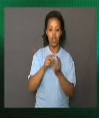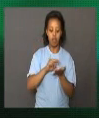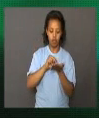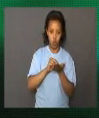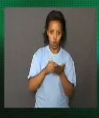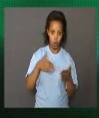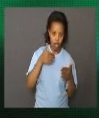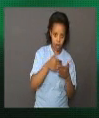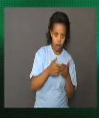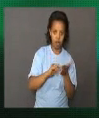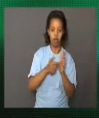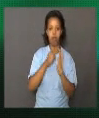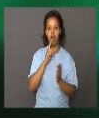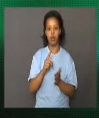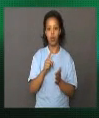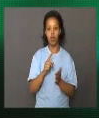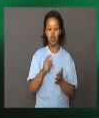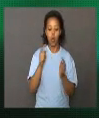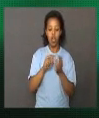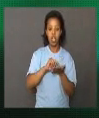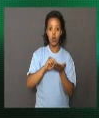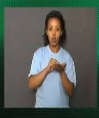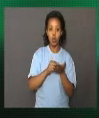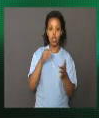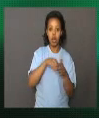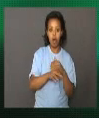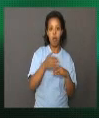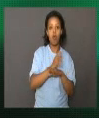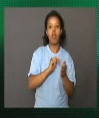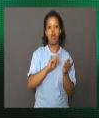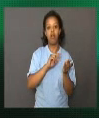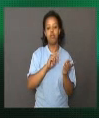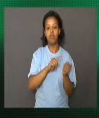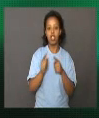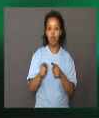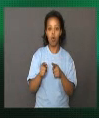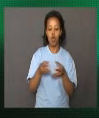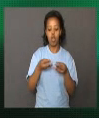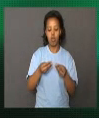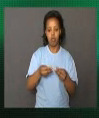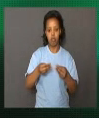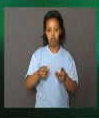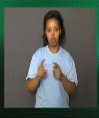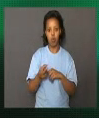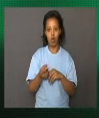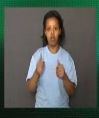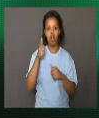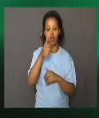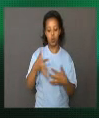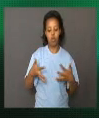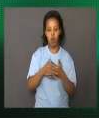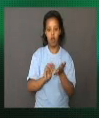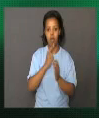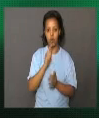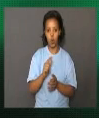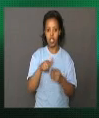nucleocapsid. The nucleocapsid needs to be dissolved so that the virus's